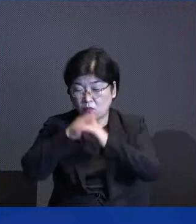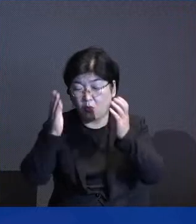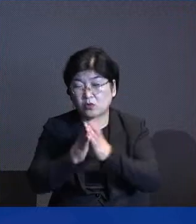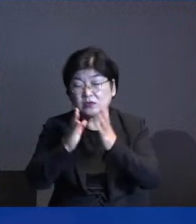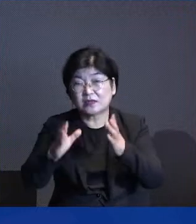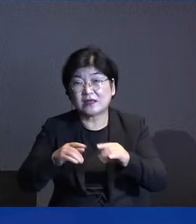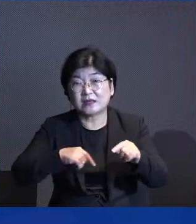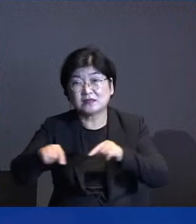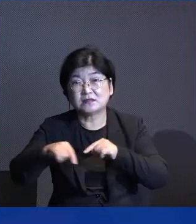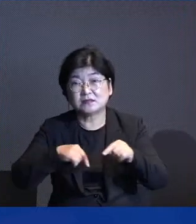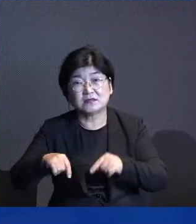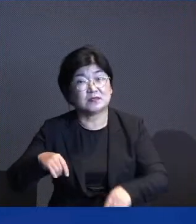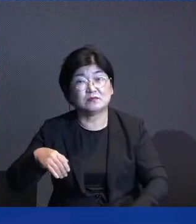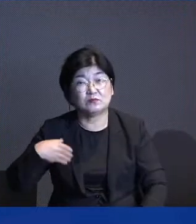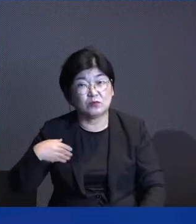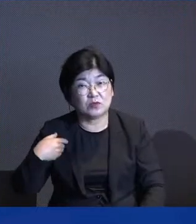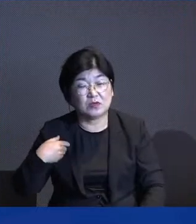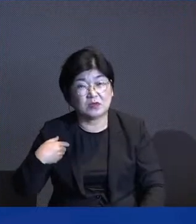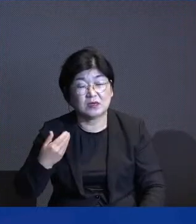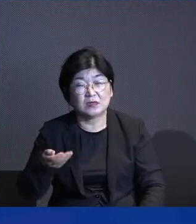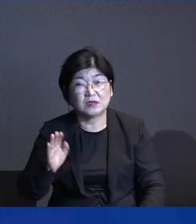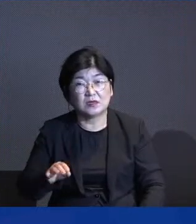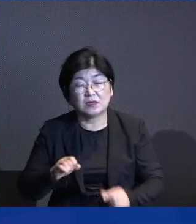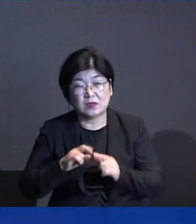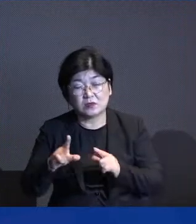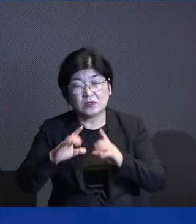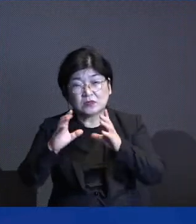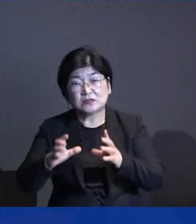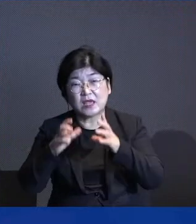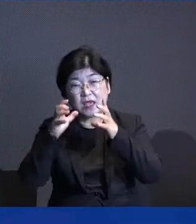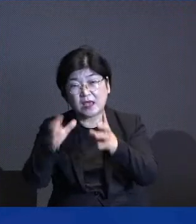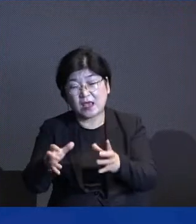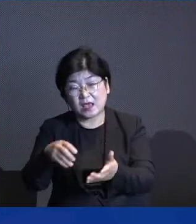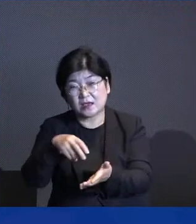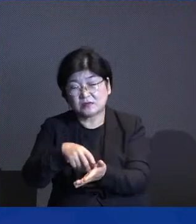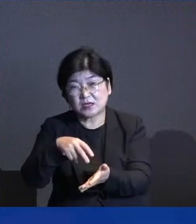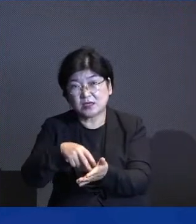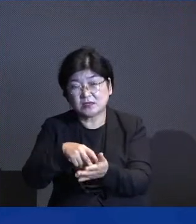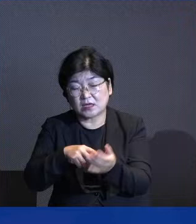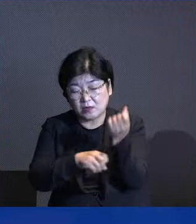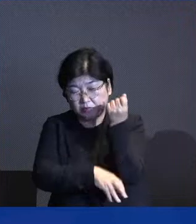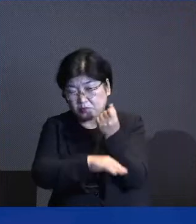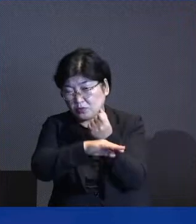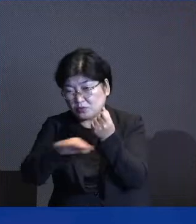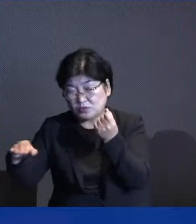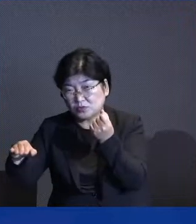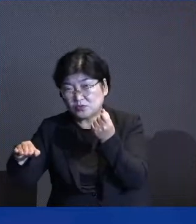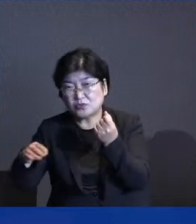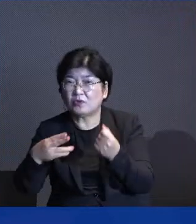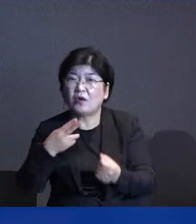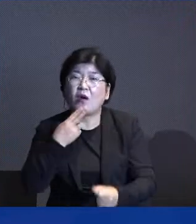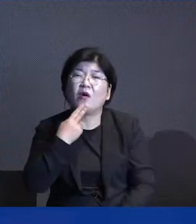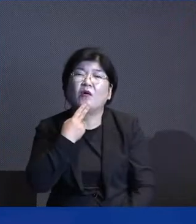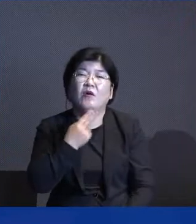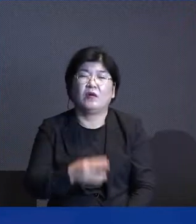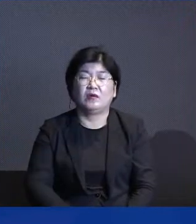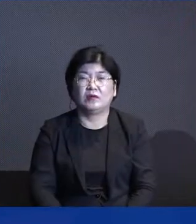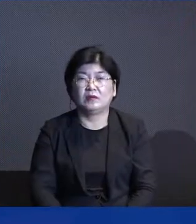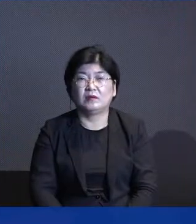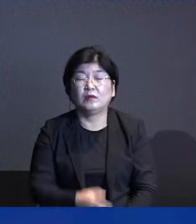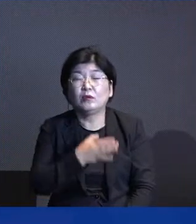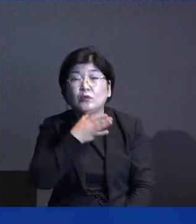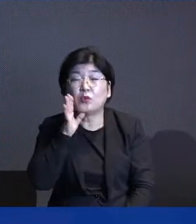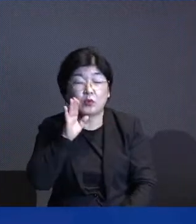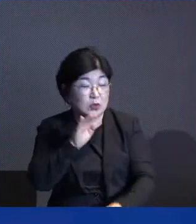internationally, it's very difficult to have standard guidelines which protect the rights of older people. I'll actually